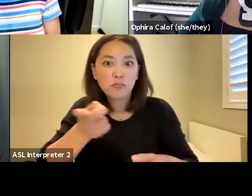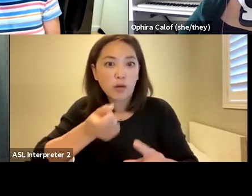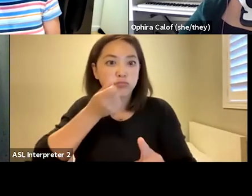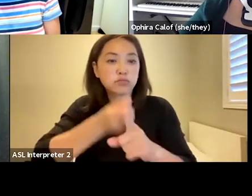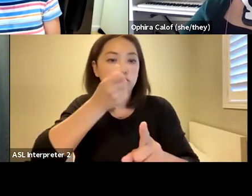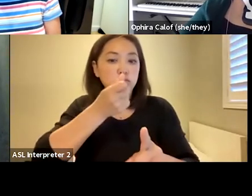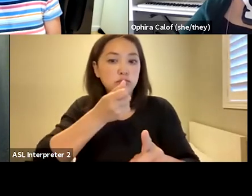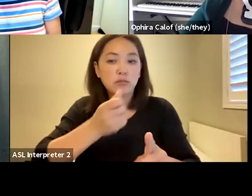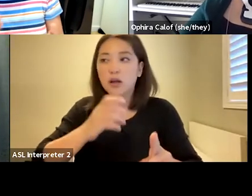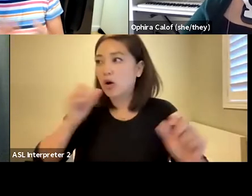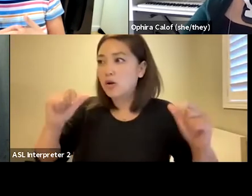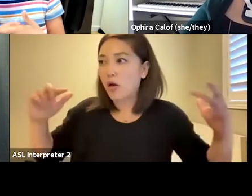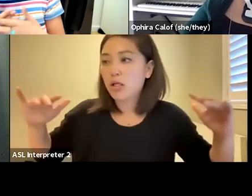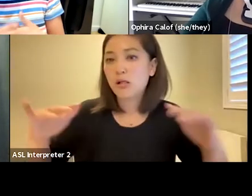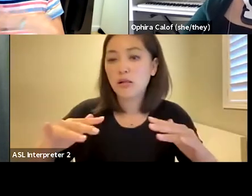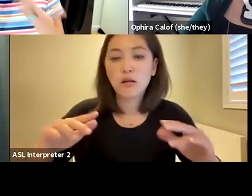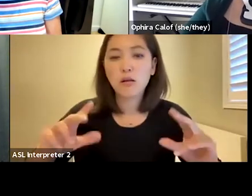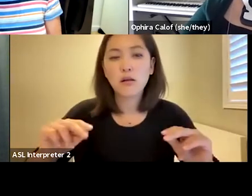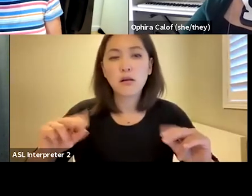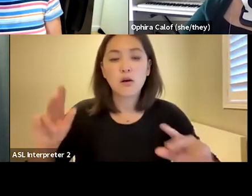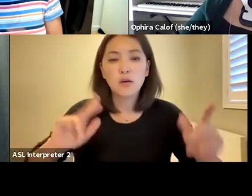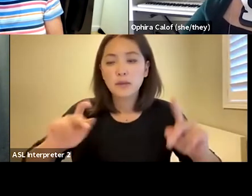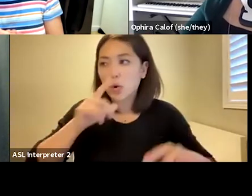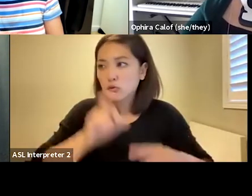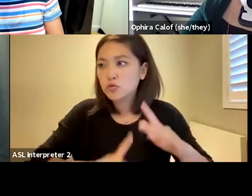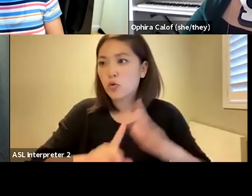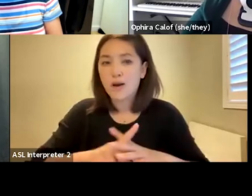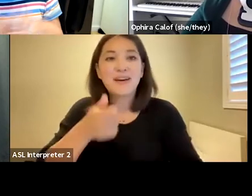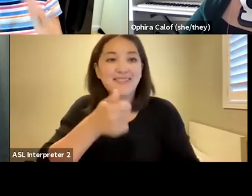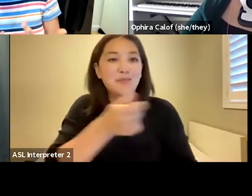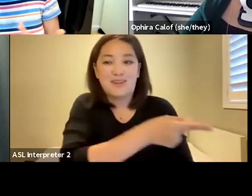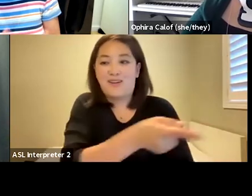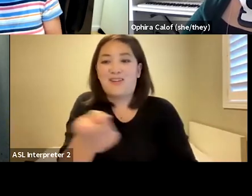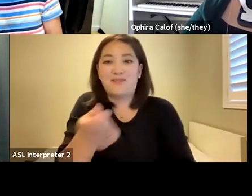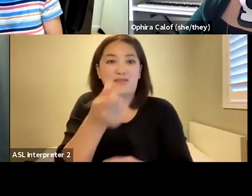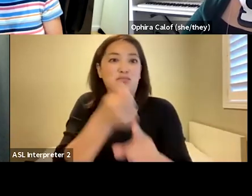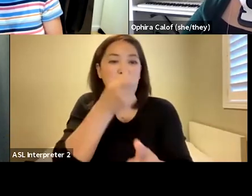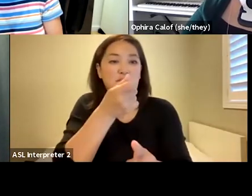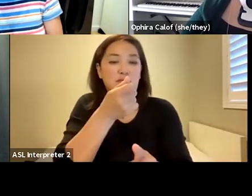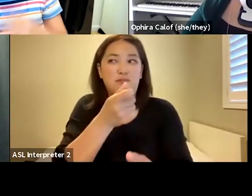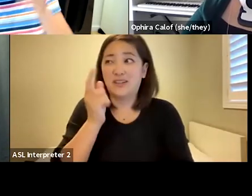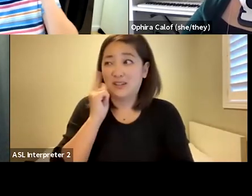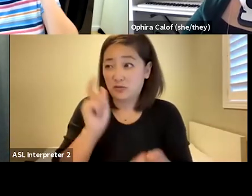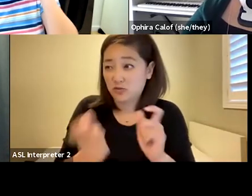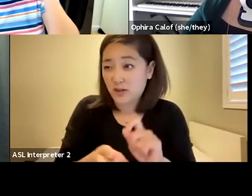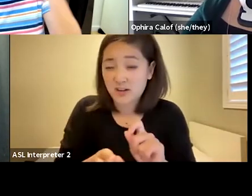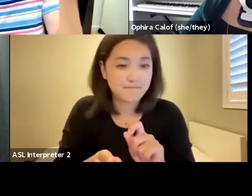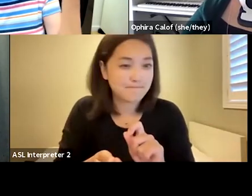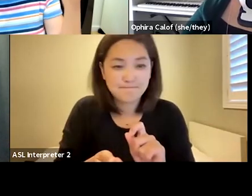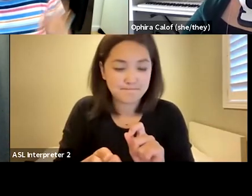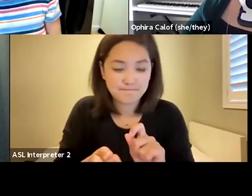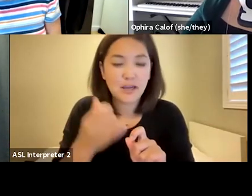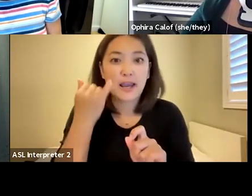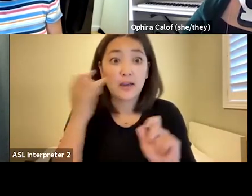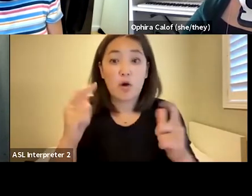everyone coming to it. And I don't feel we can affect change until everyone is engaged, truly engaged. So another